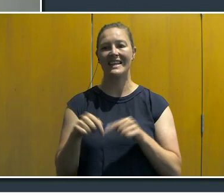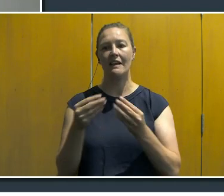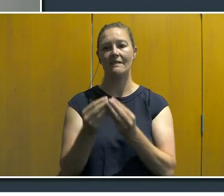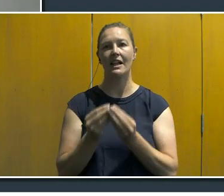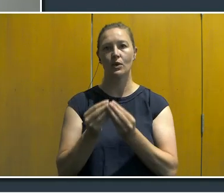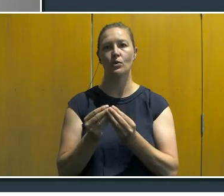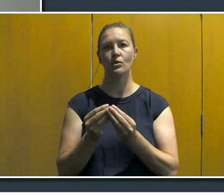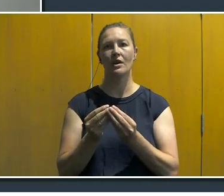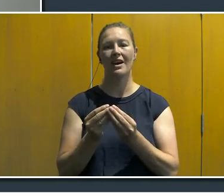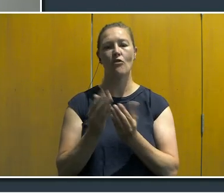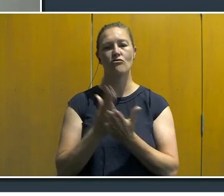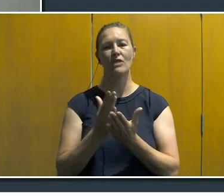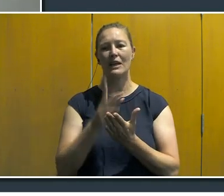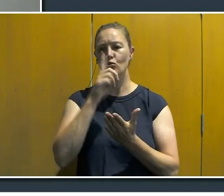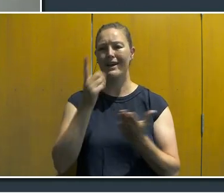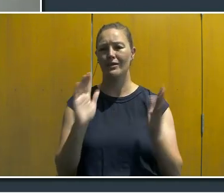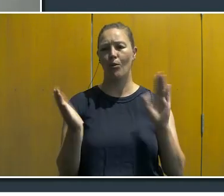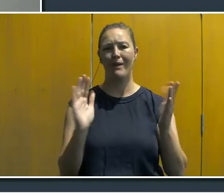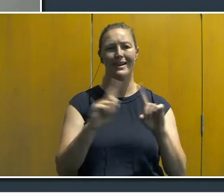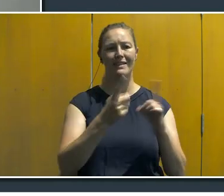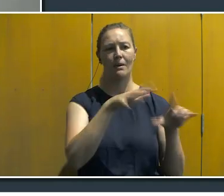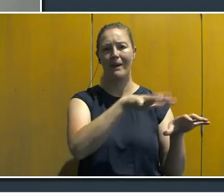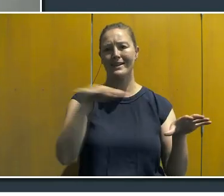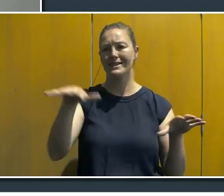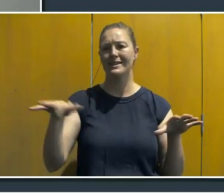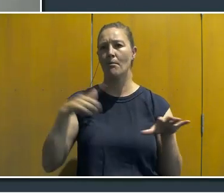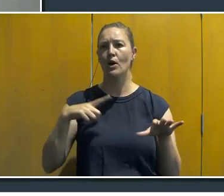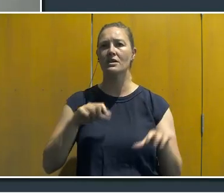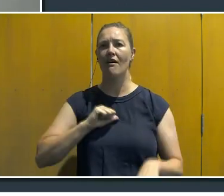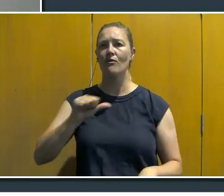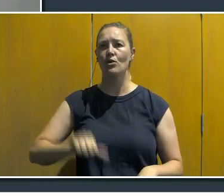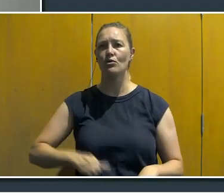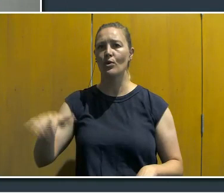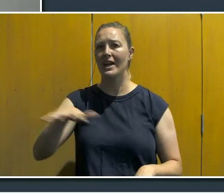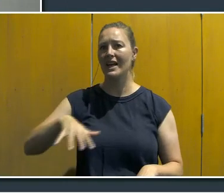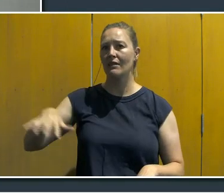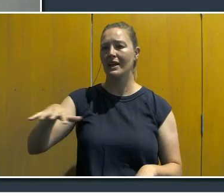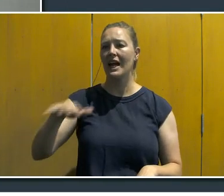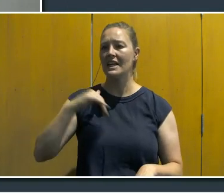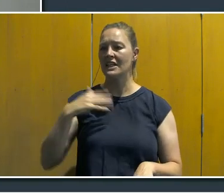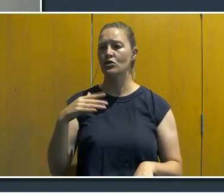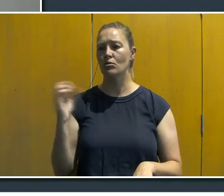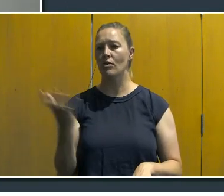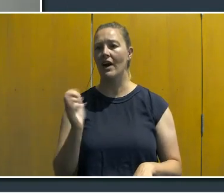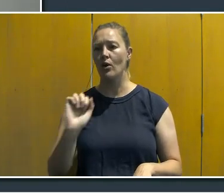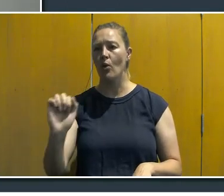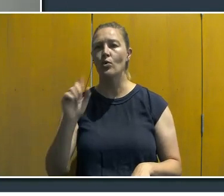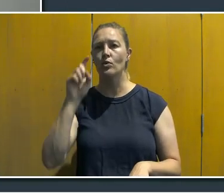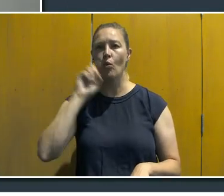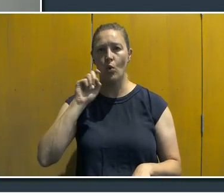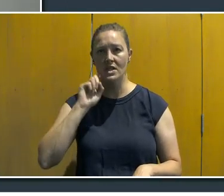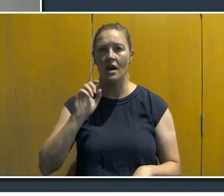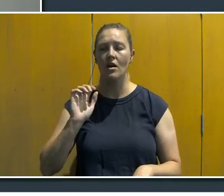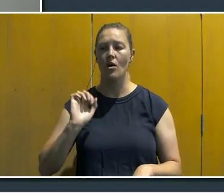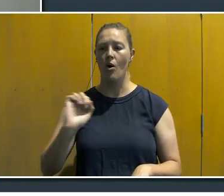you're comparing apples with apples, because living in the country, you got to supply your own water supply,